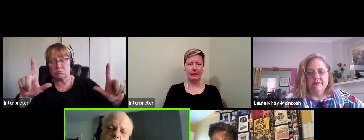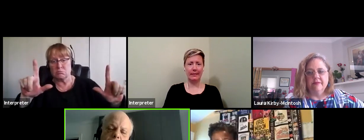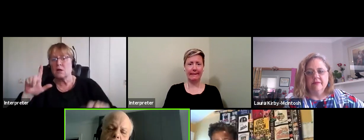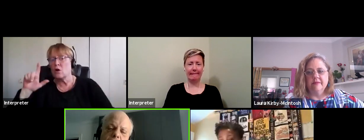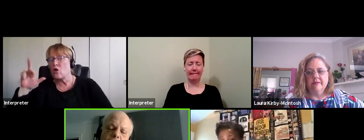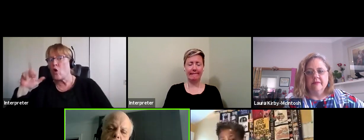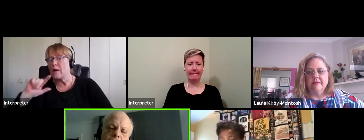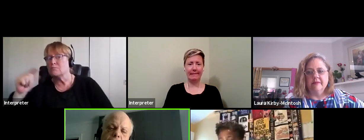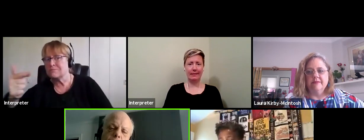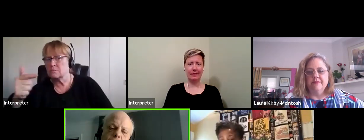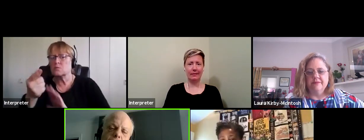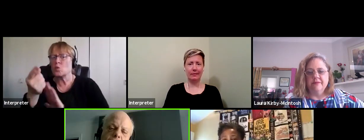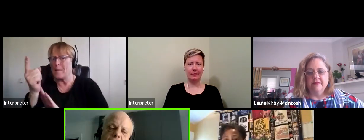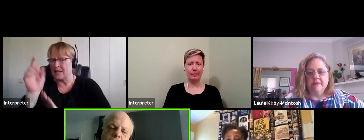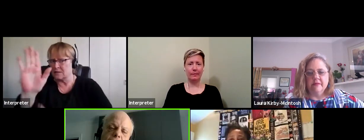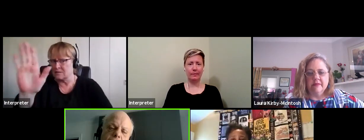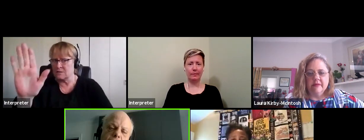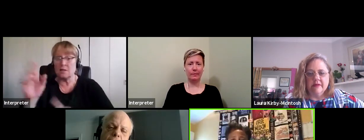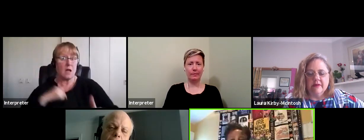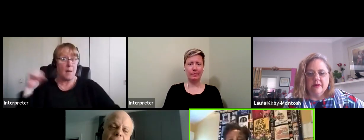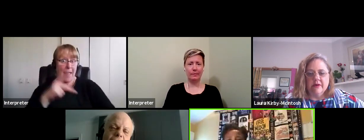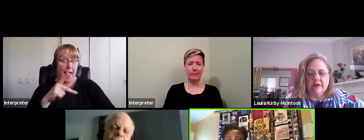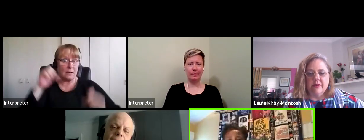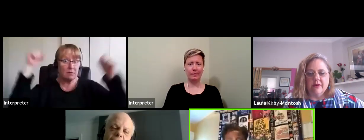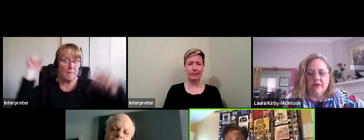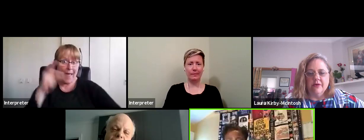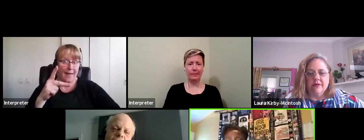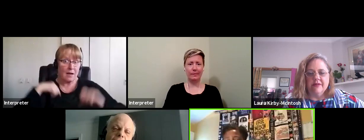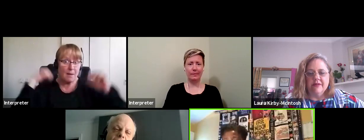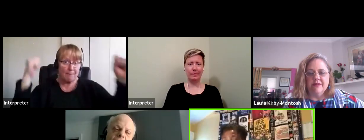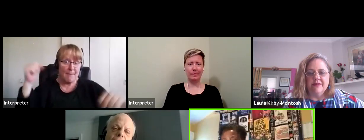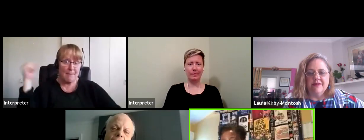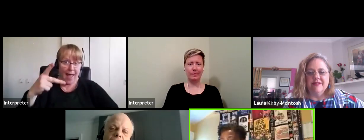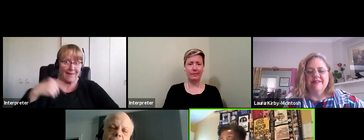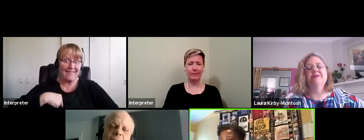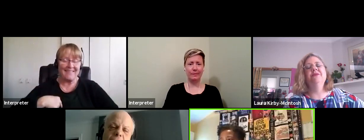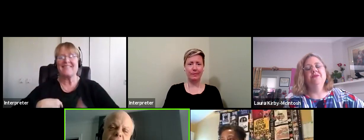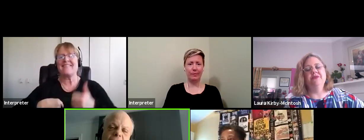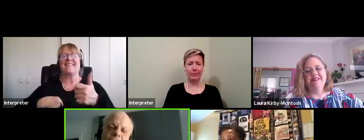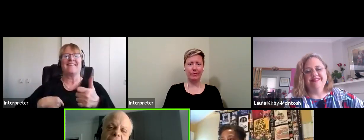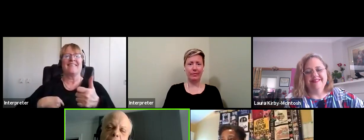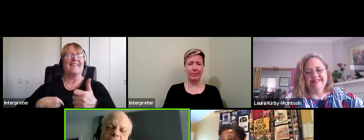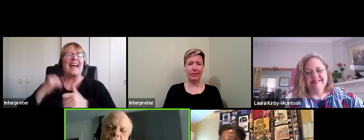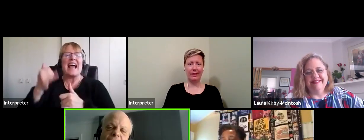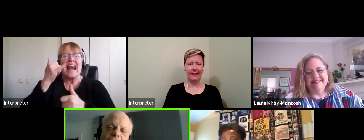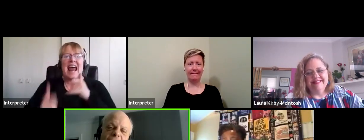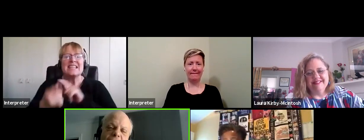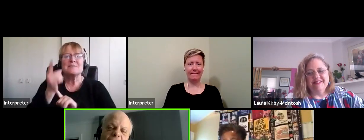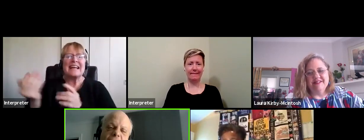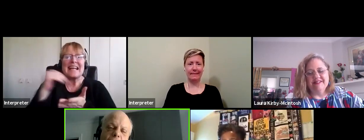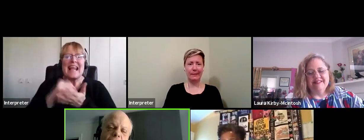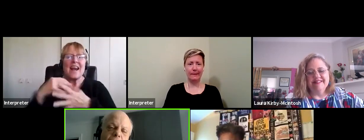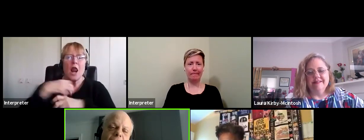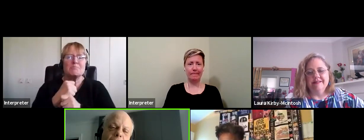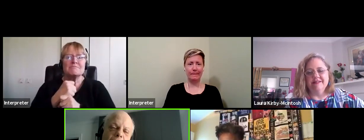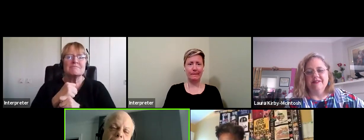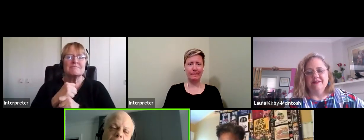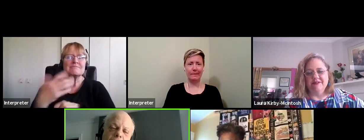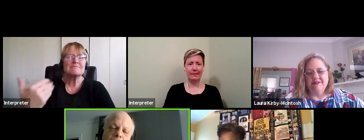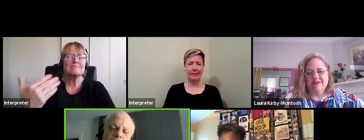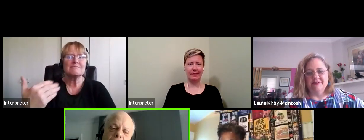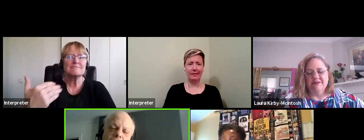to you in a minute for our next guest. Oh, you're back. I'm back. Okay. Give us the last minute again, and then we're going to wrap